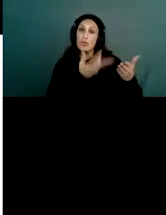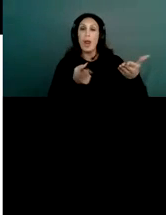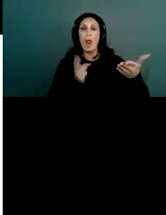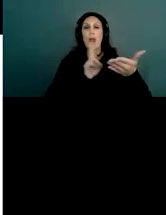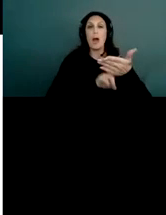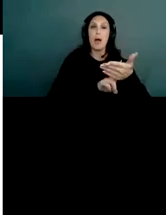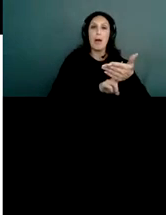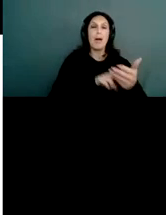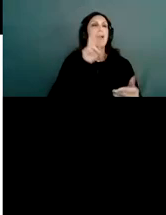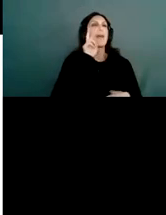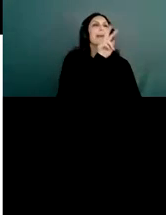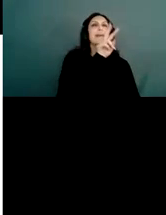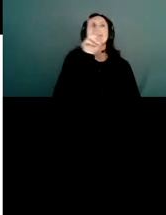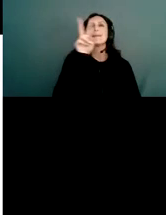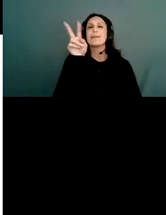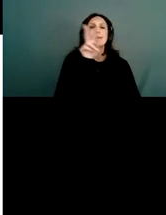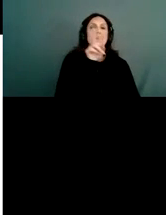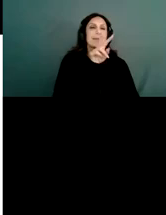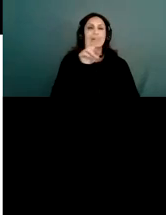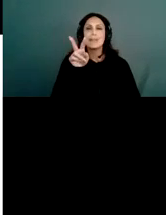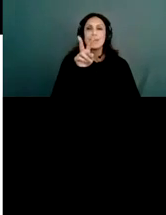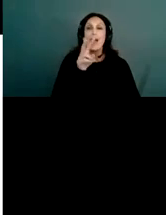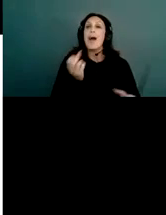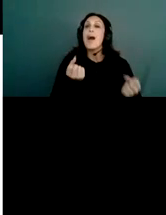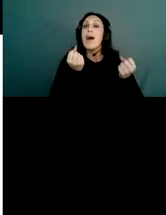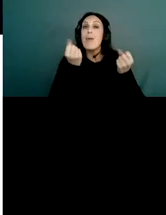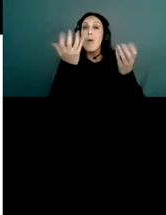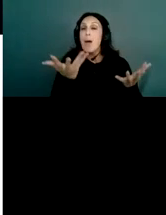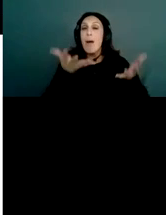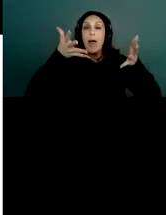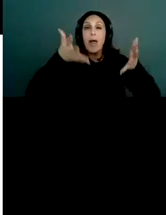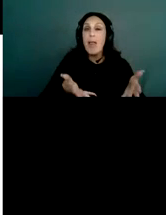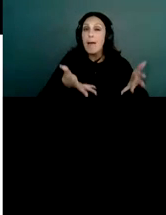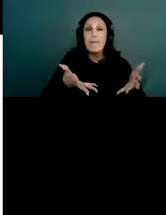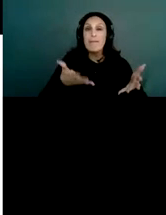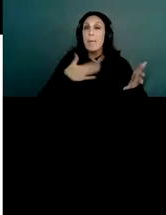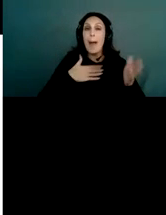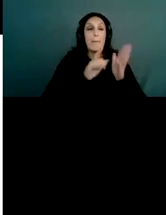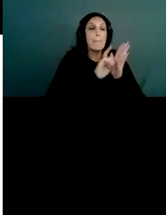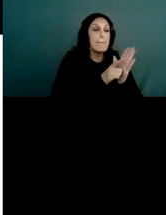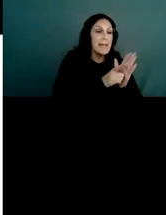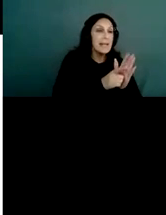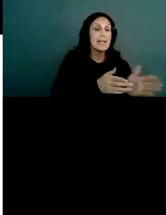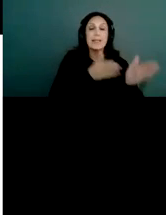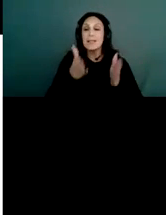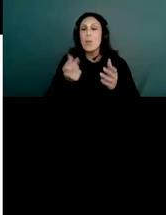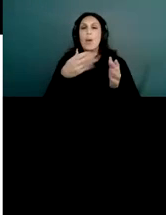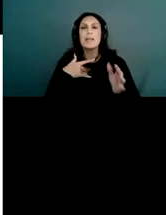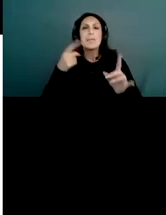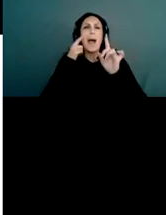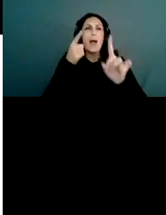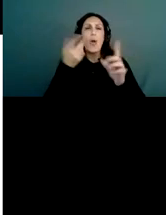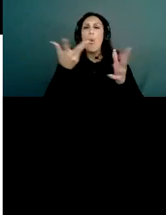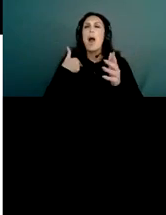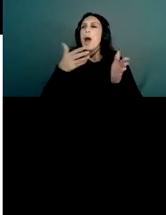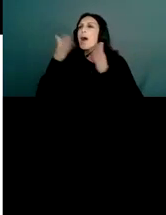and how many minutes left for their goal for each of the 3 components. And then there's also a self-monitoring page